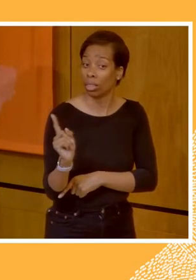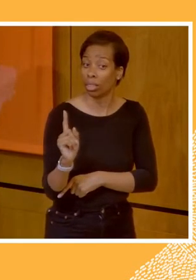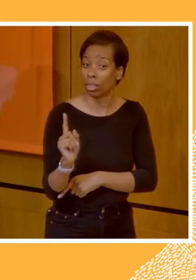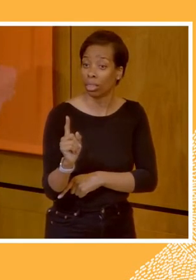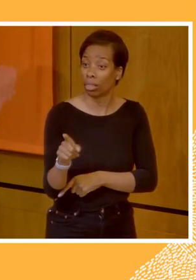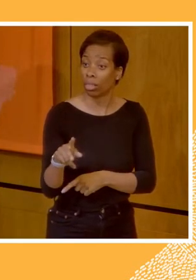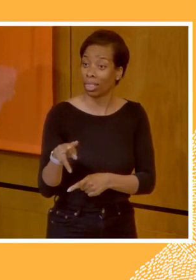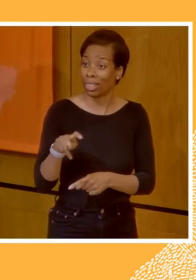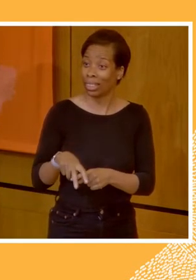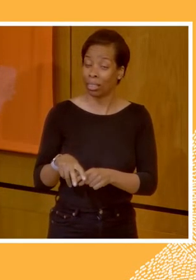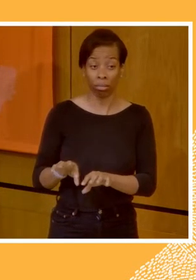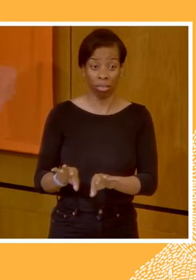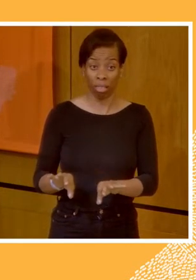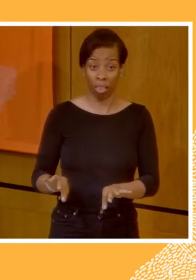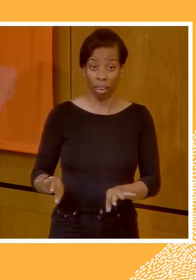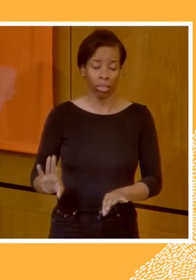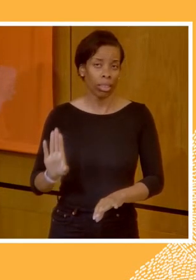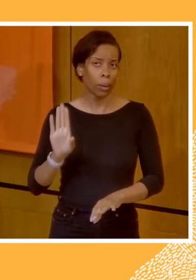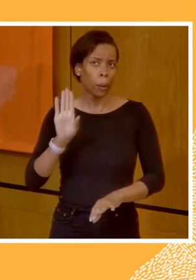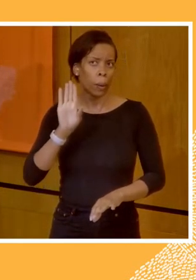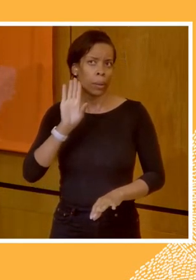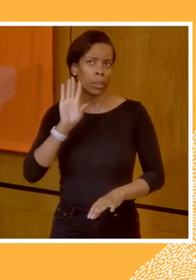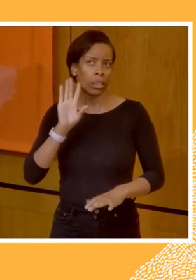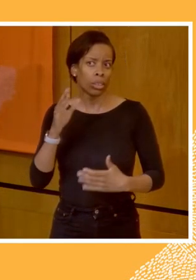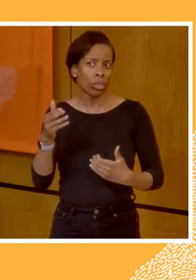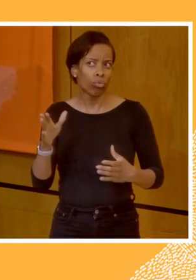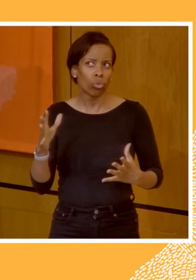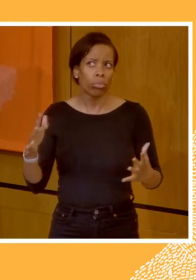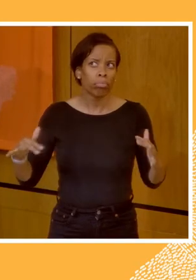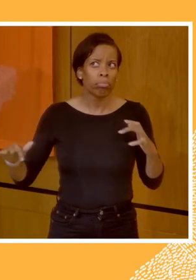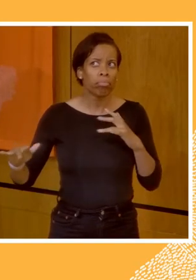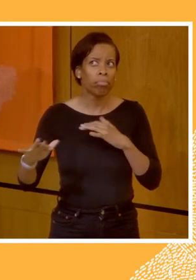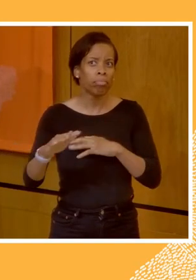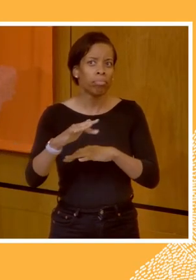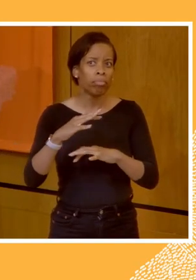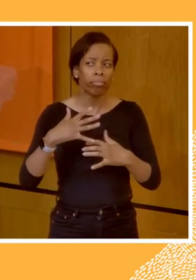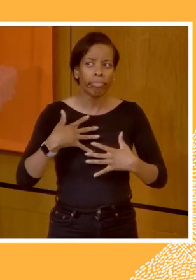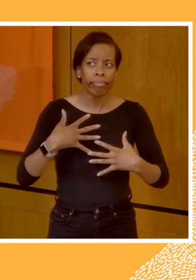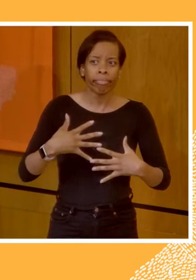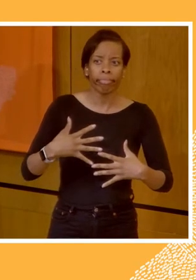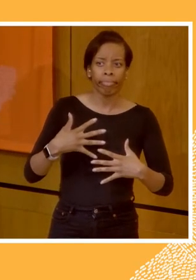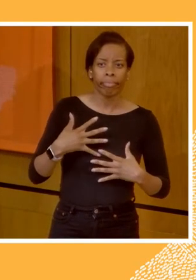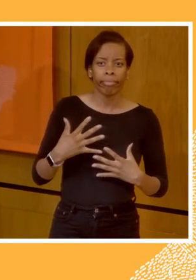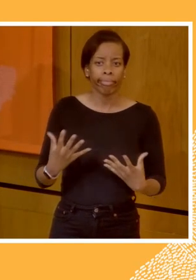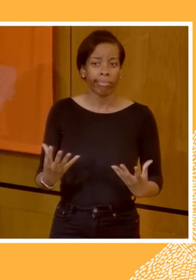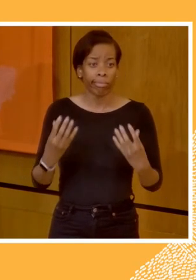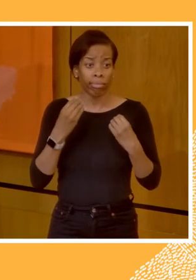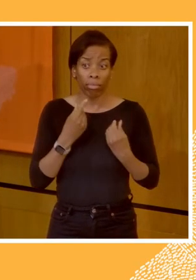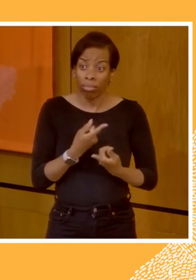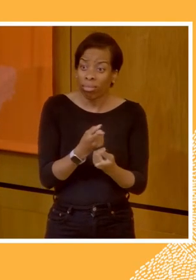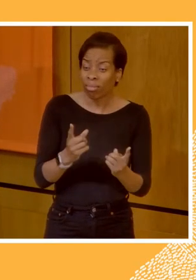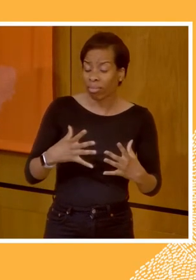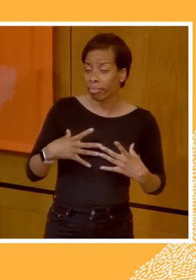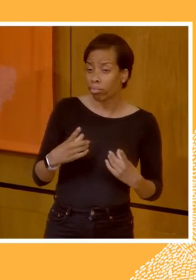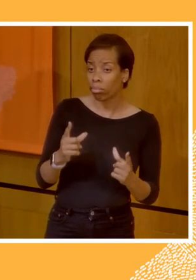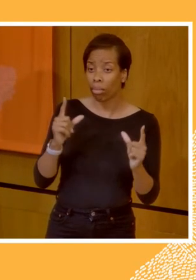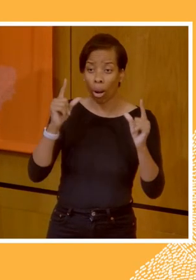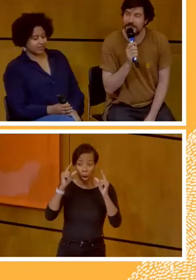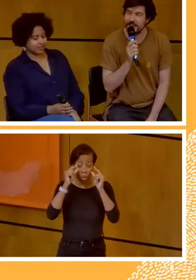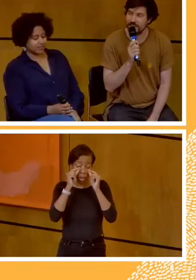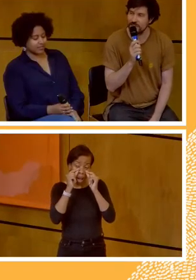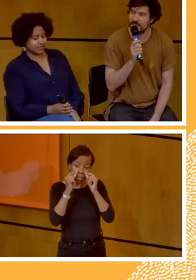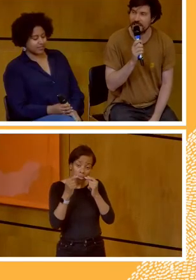just sitting in silence and listening to the sound of the room and each other breathing in it. So close your eyes if you're that way inclined, or keep them